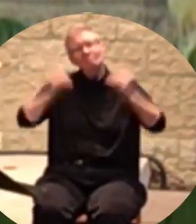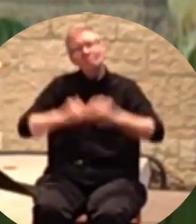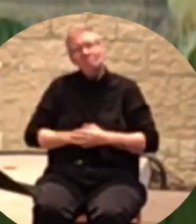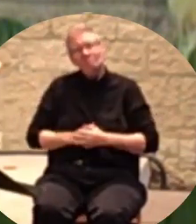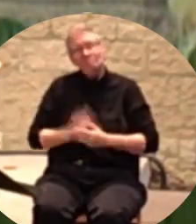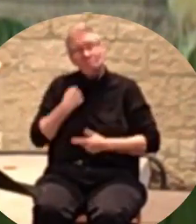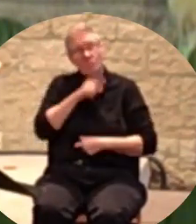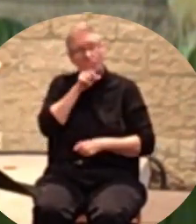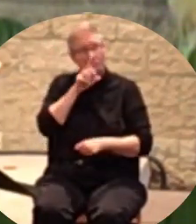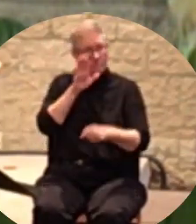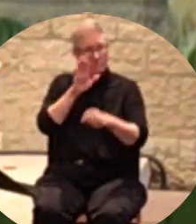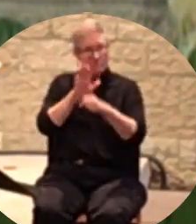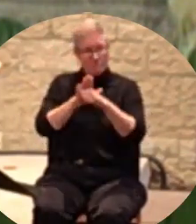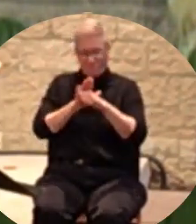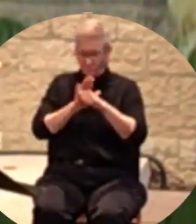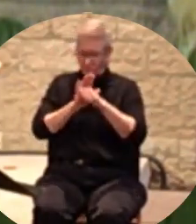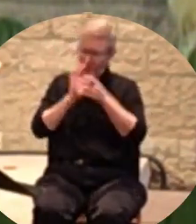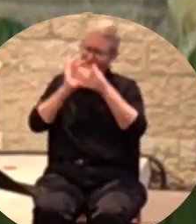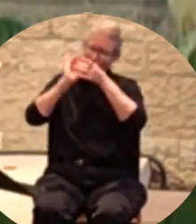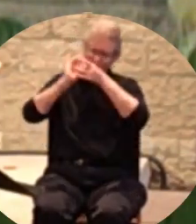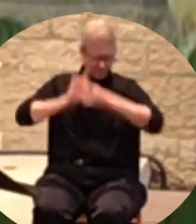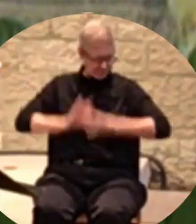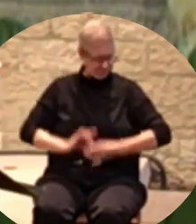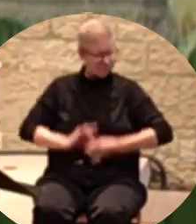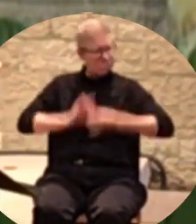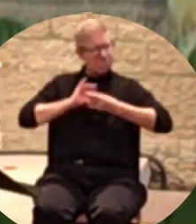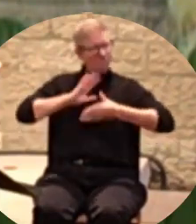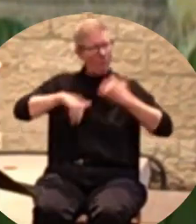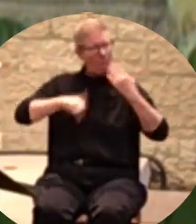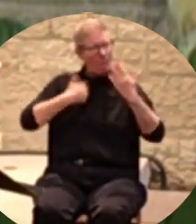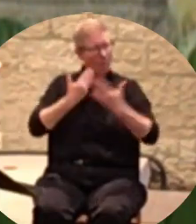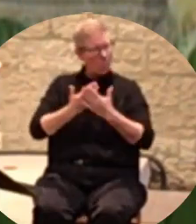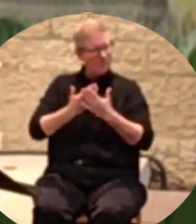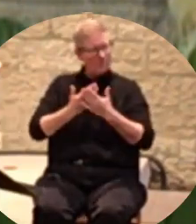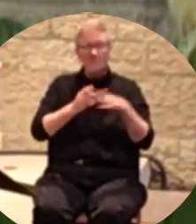We affirm wholeness and joy for this community,